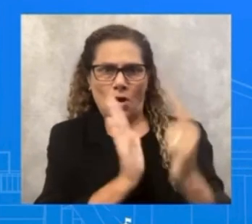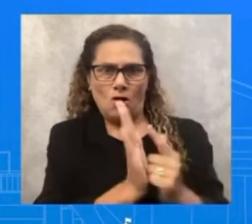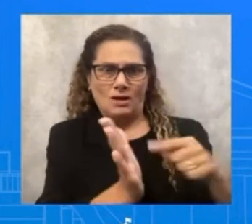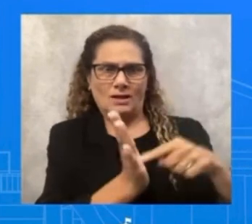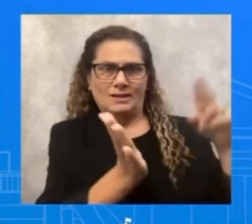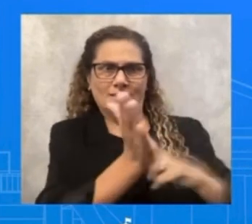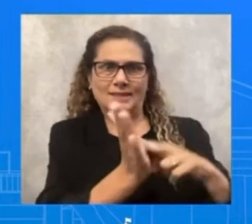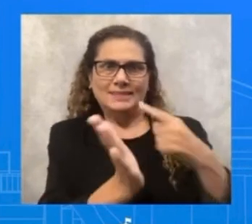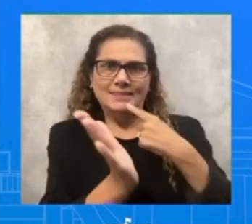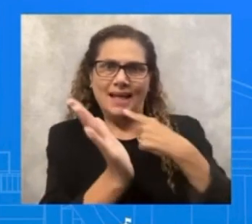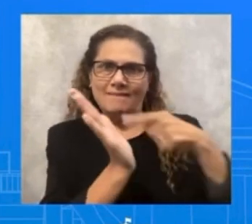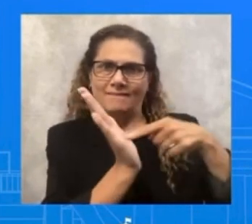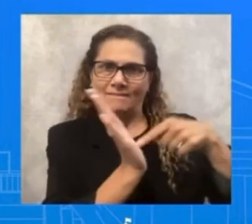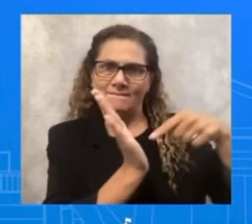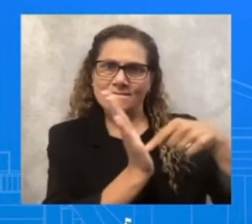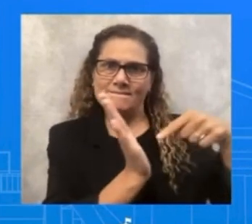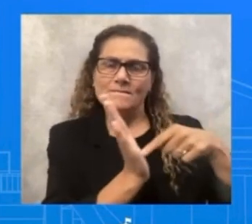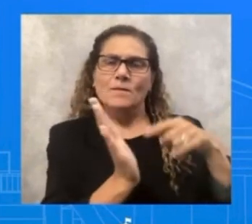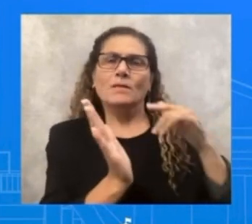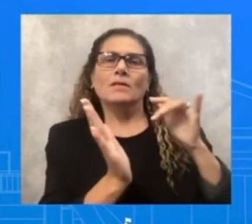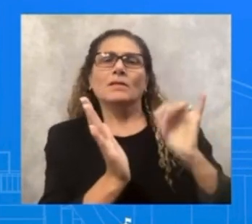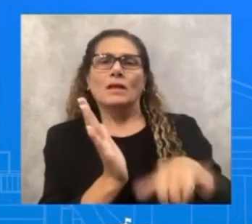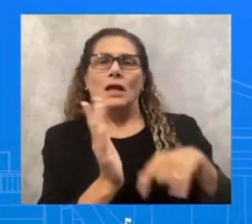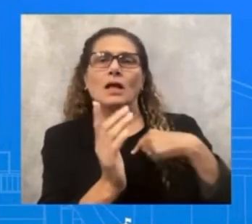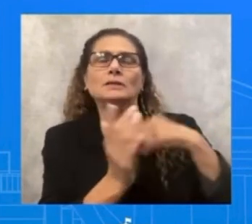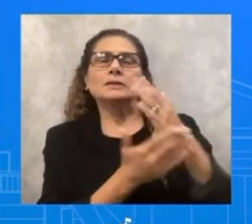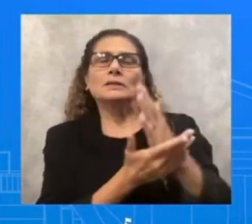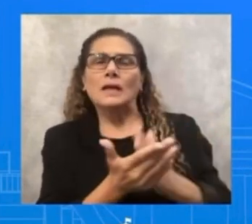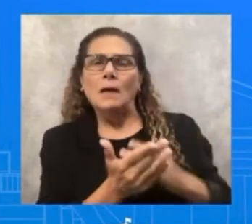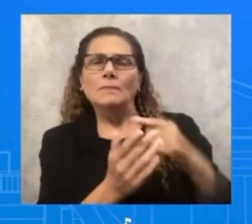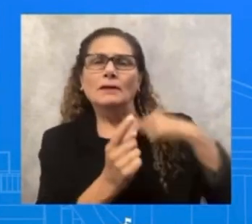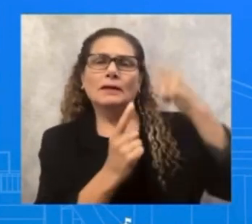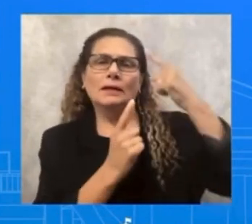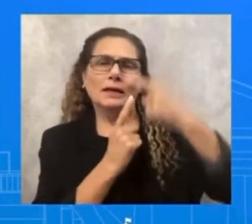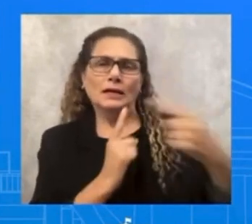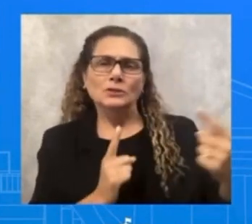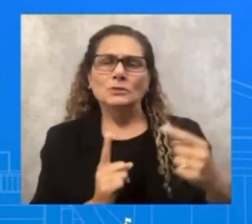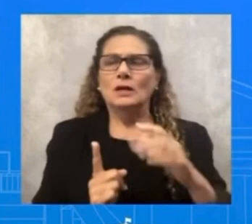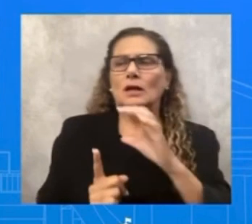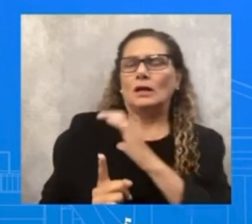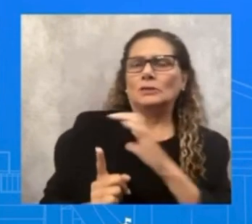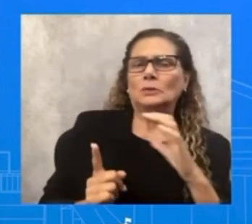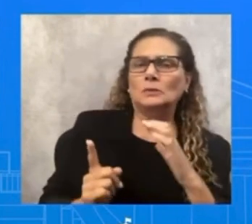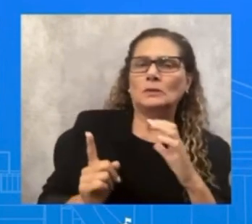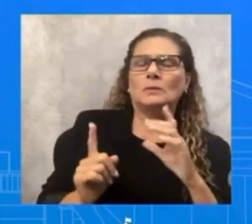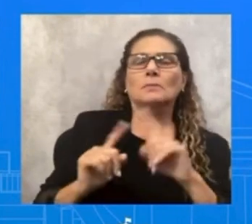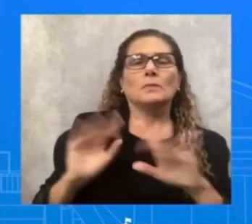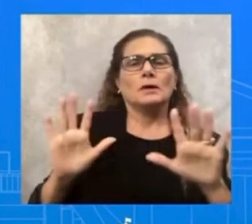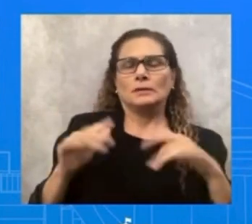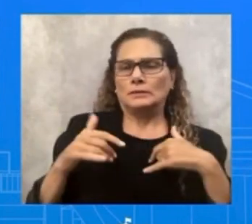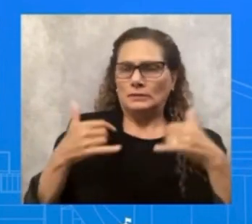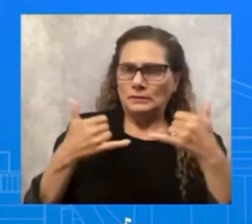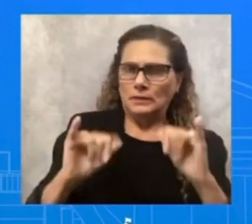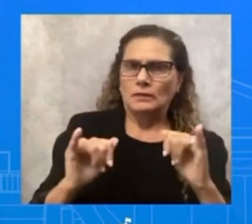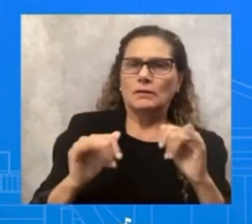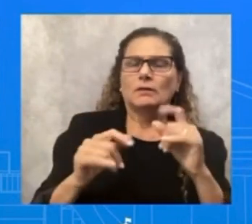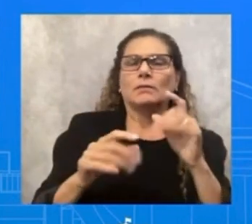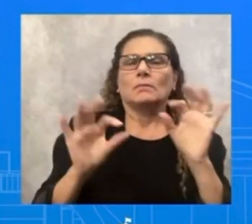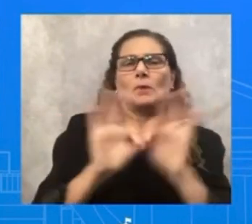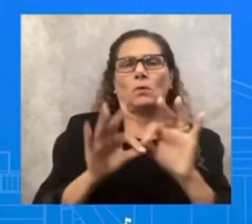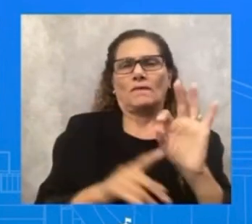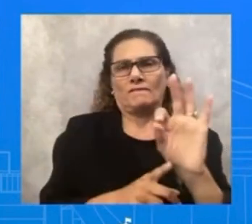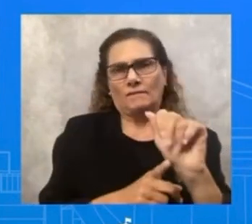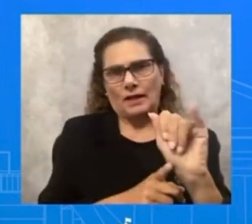those interpretations, but I think we are operating in good faith to get guidance out as quickly as possible so that these people have